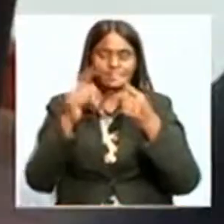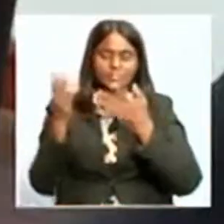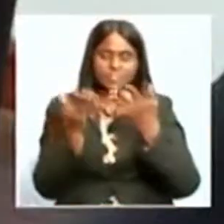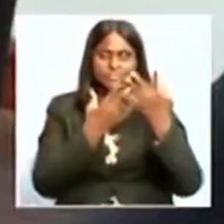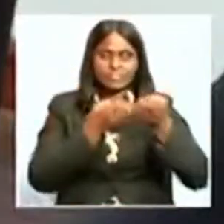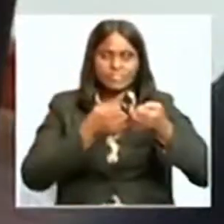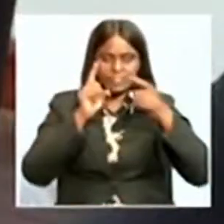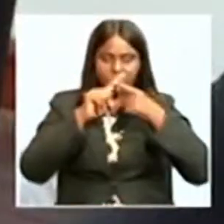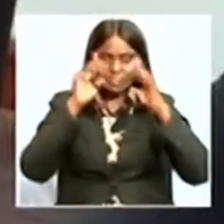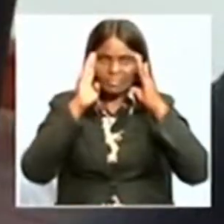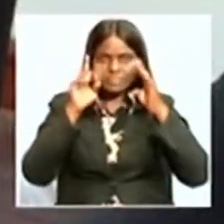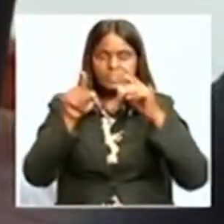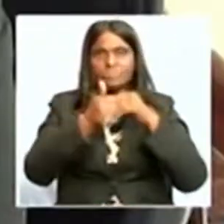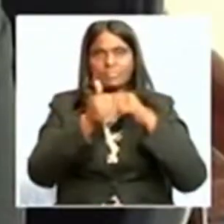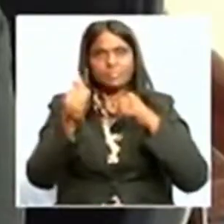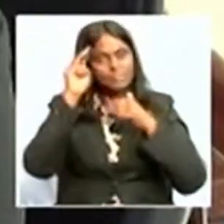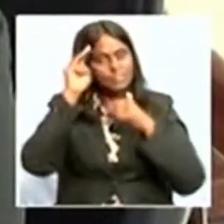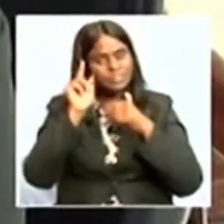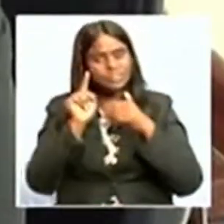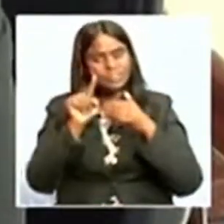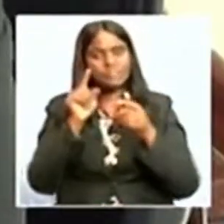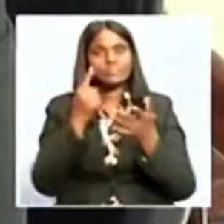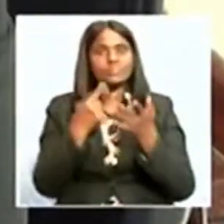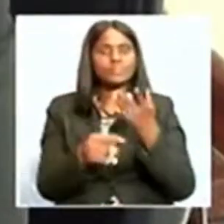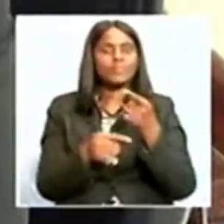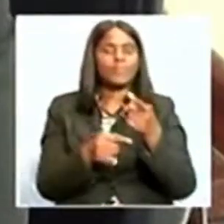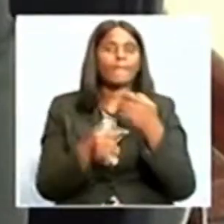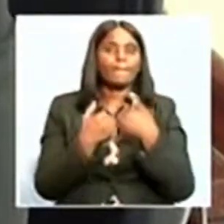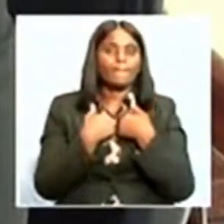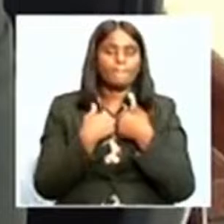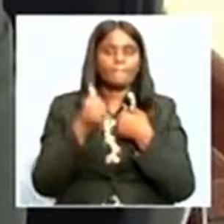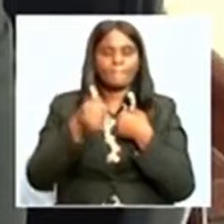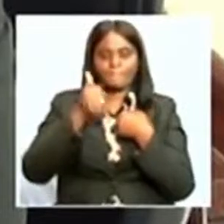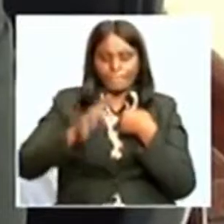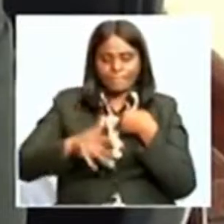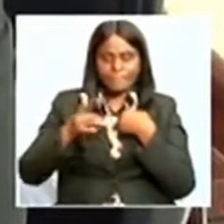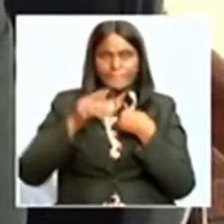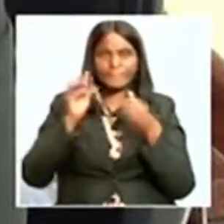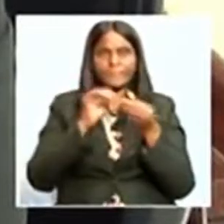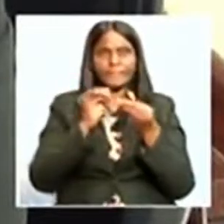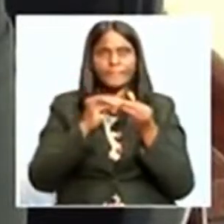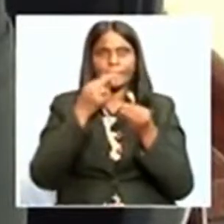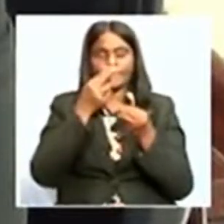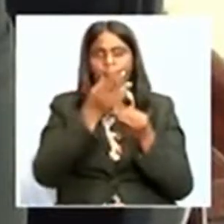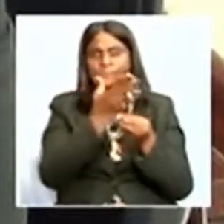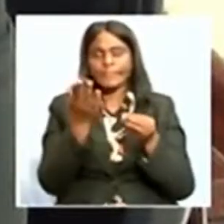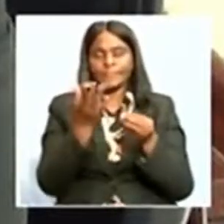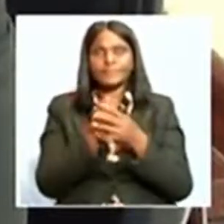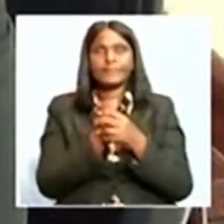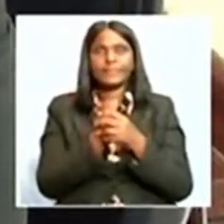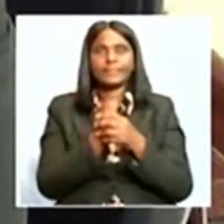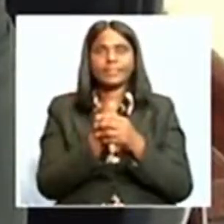attention of the line ministry. If it's something that they feel, looking at